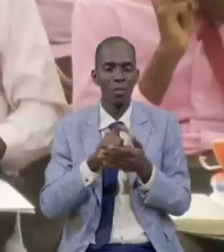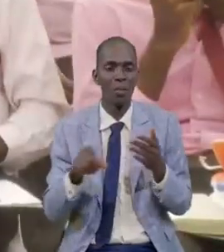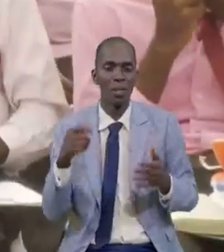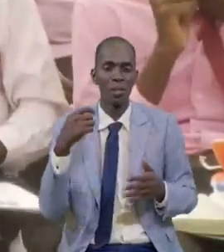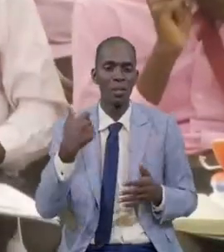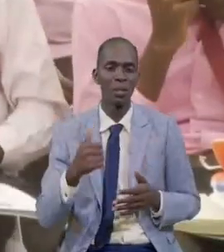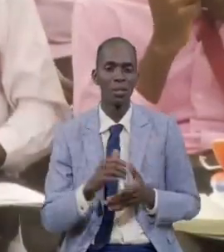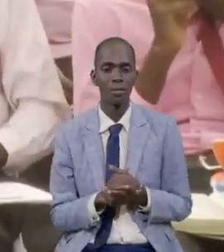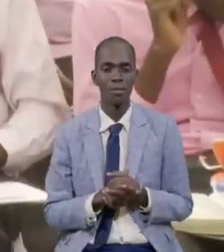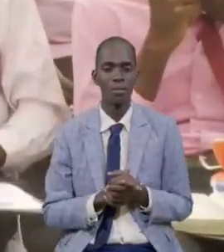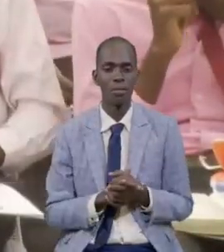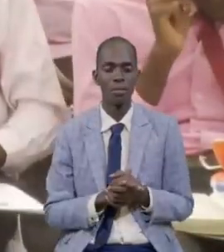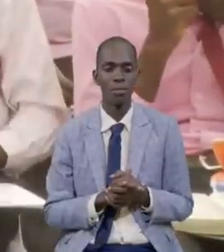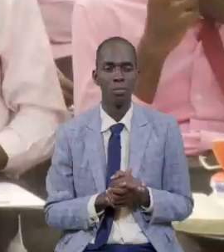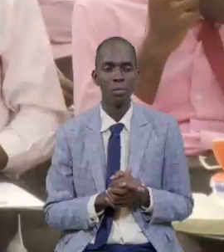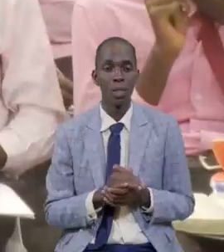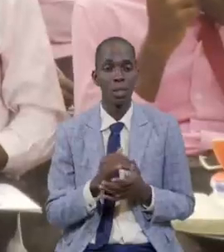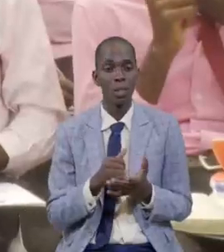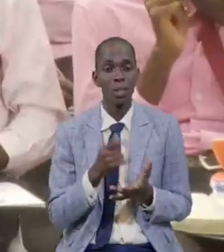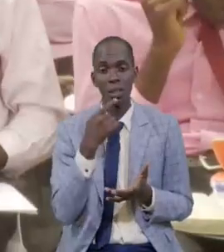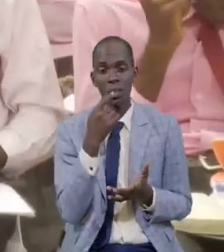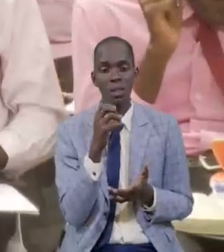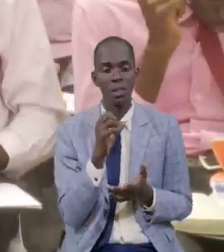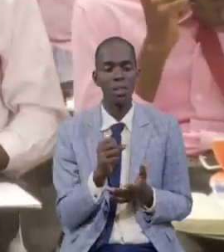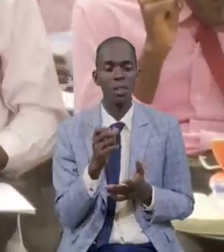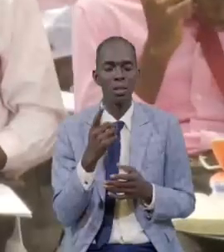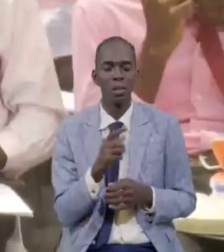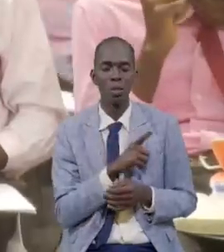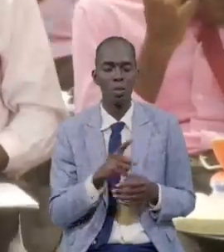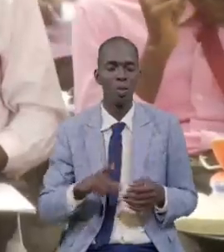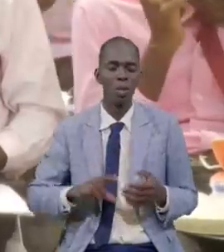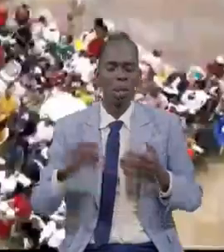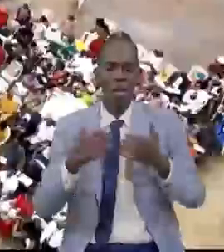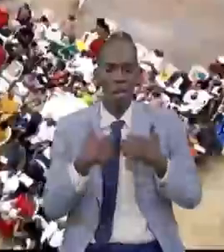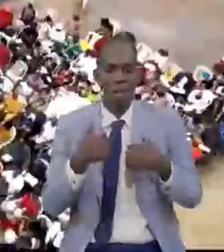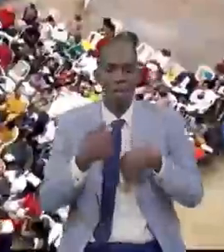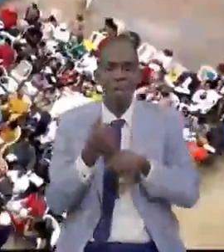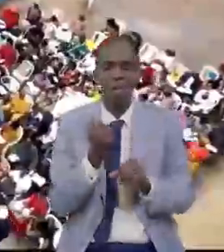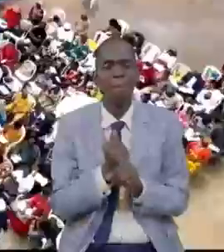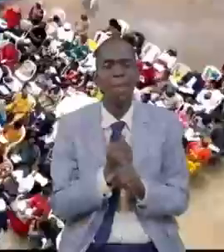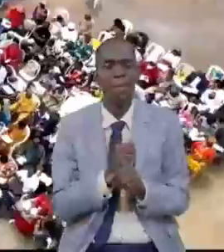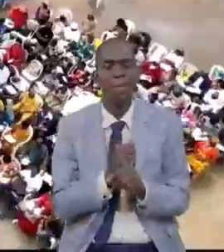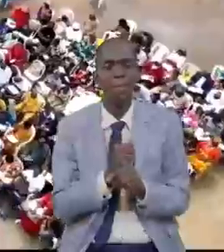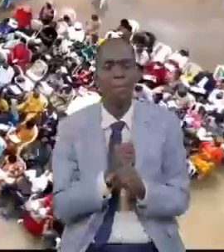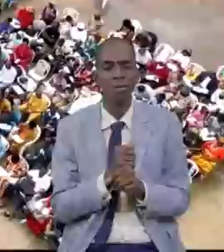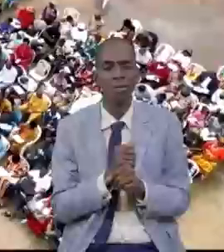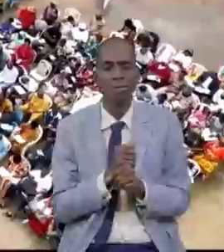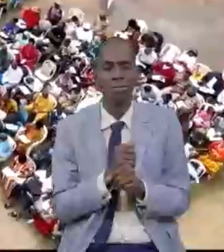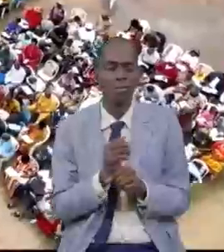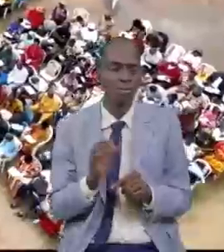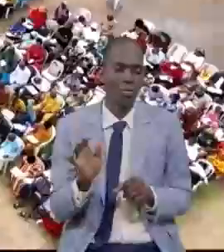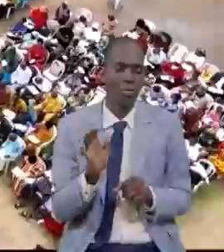10, it says, the Lord has made bare his holy arm in